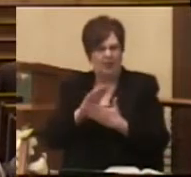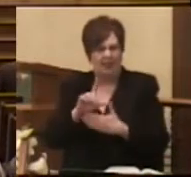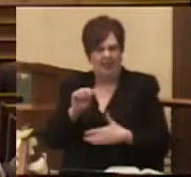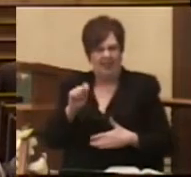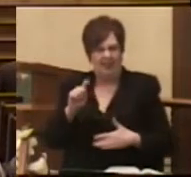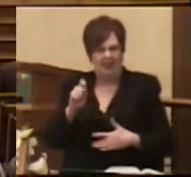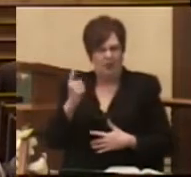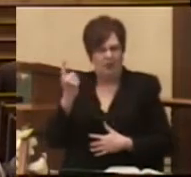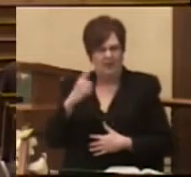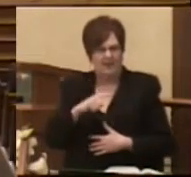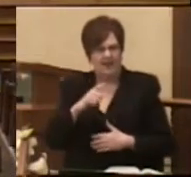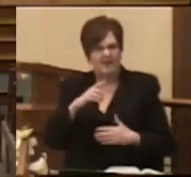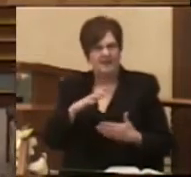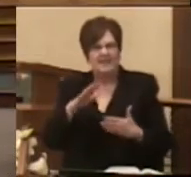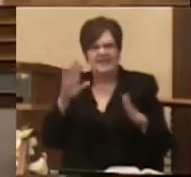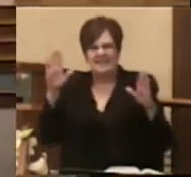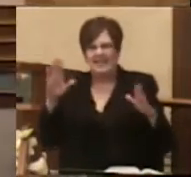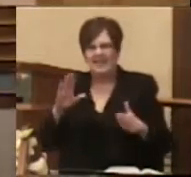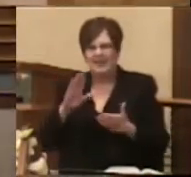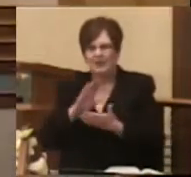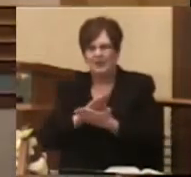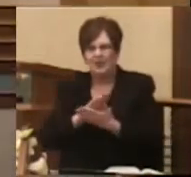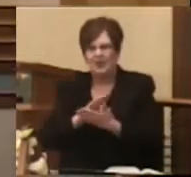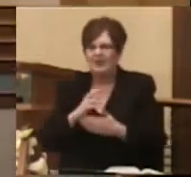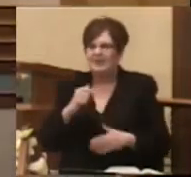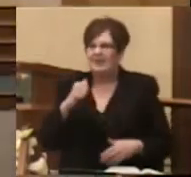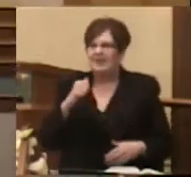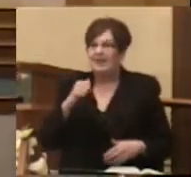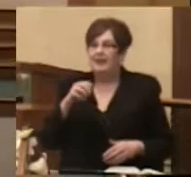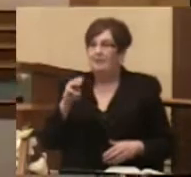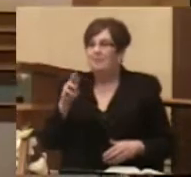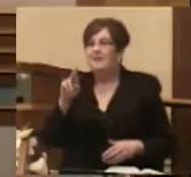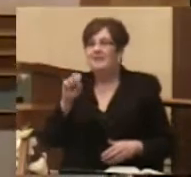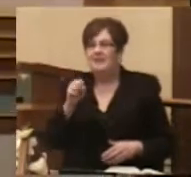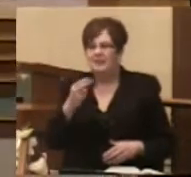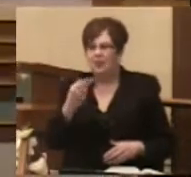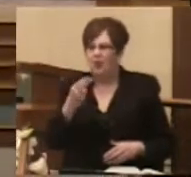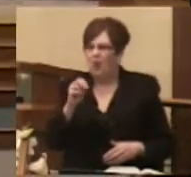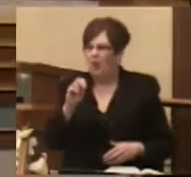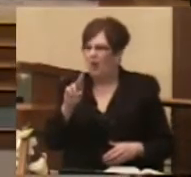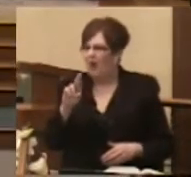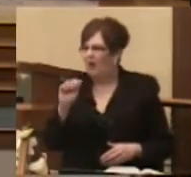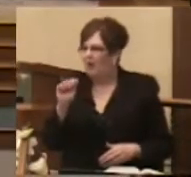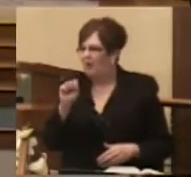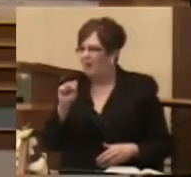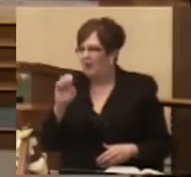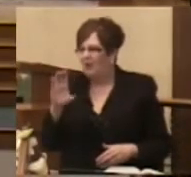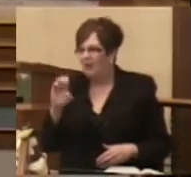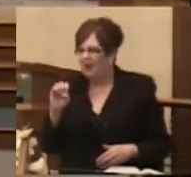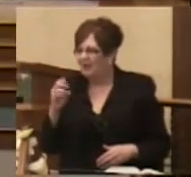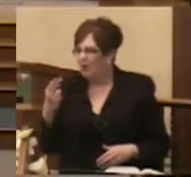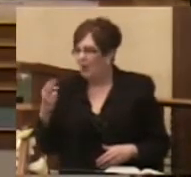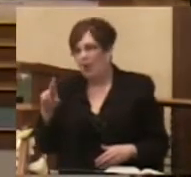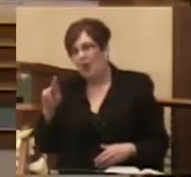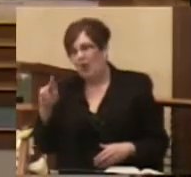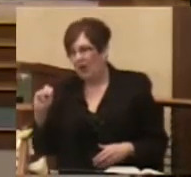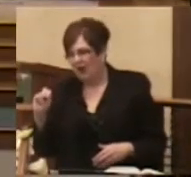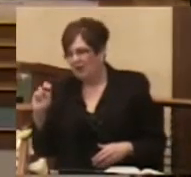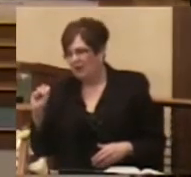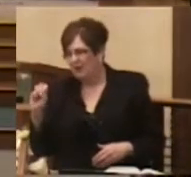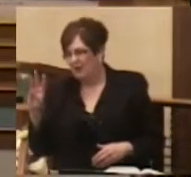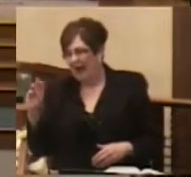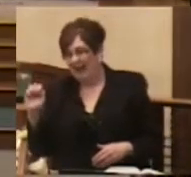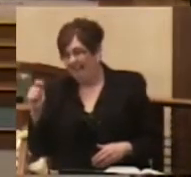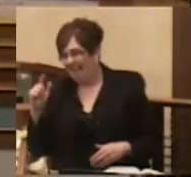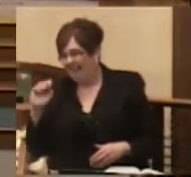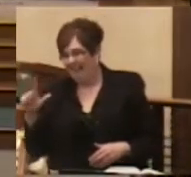Sunday school teacher, Mrs. Horace Hornswagel, she was pretty nervous because I was always there and I was always on time.